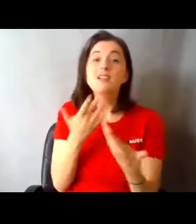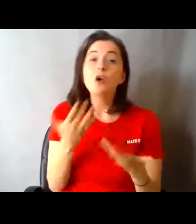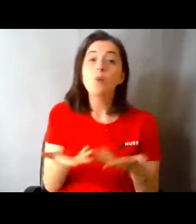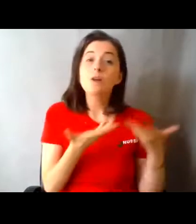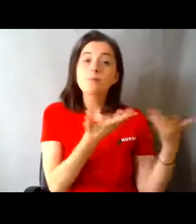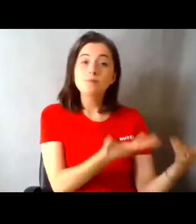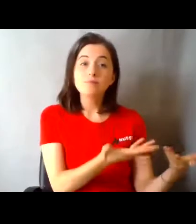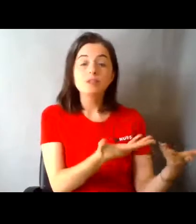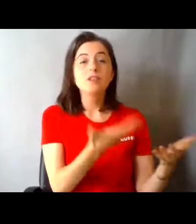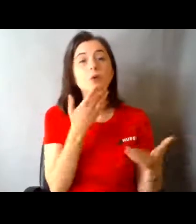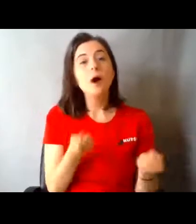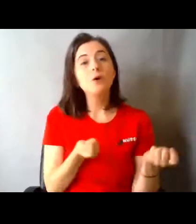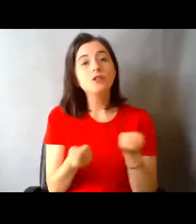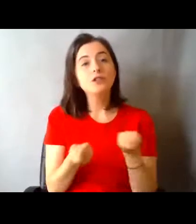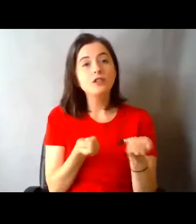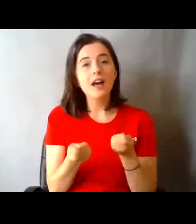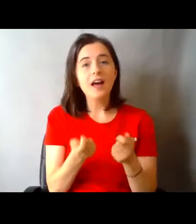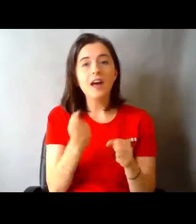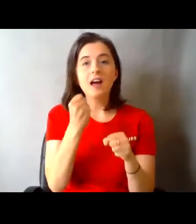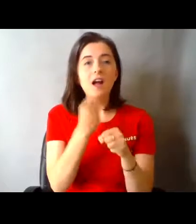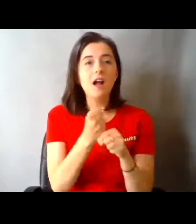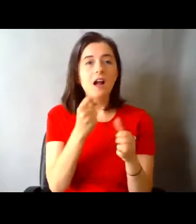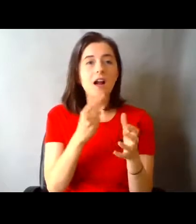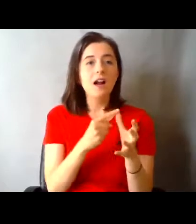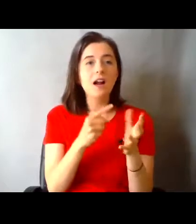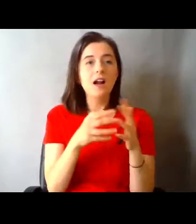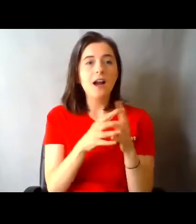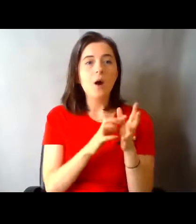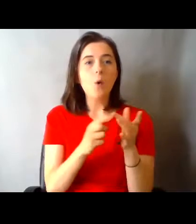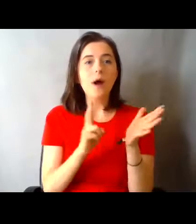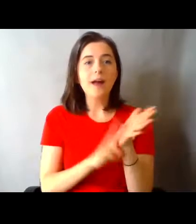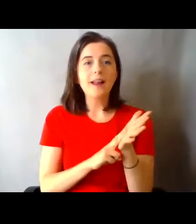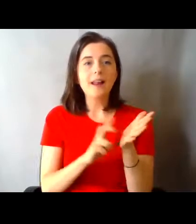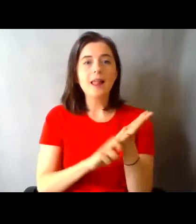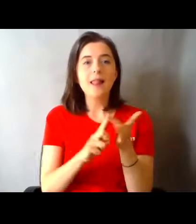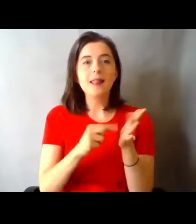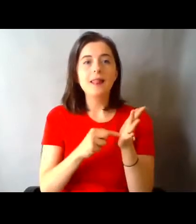to our chair for this evening, Gwen Little. Thank you.